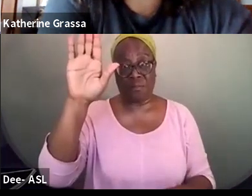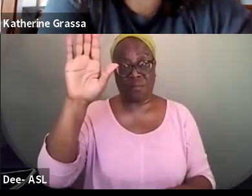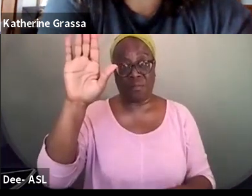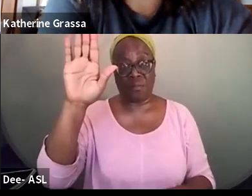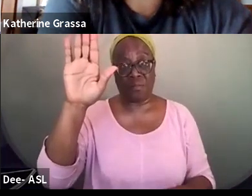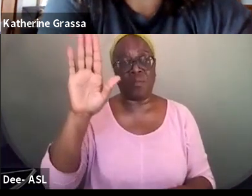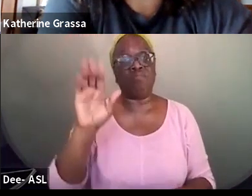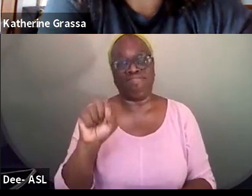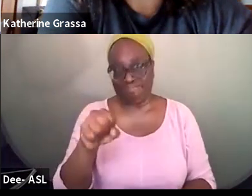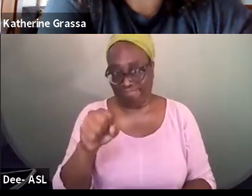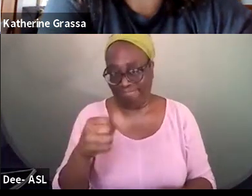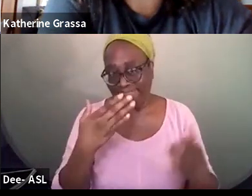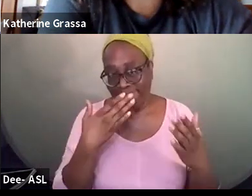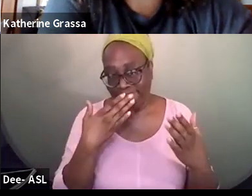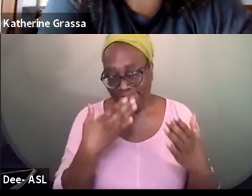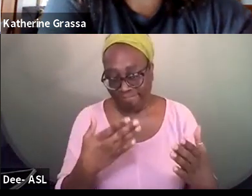Yes, thank you.